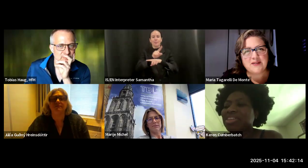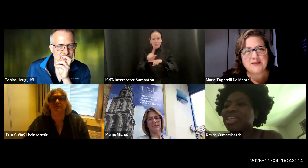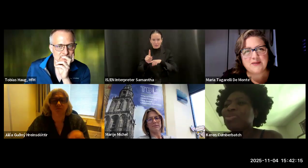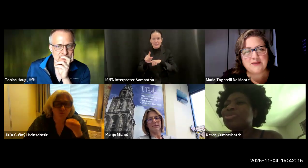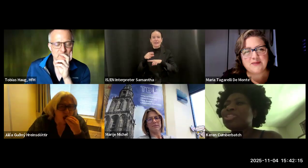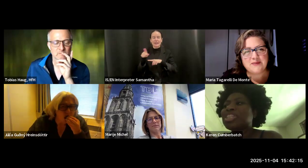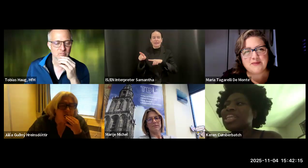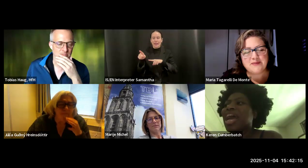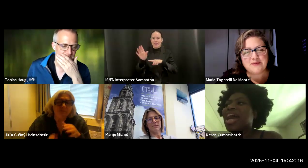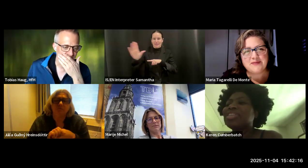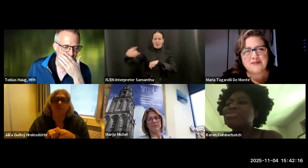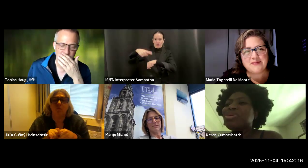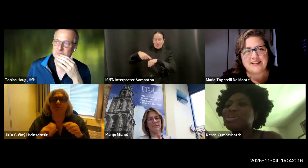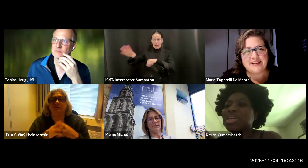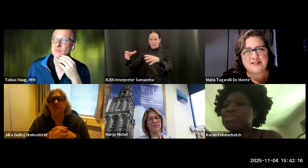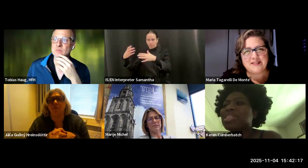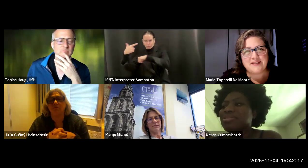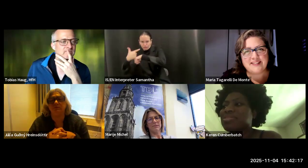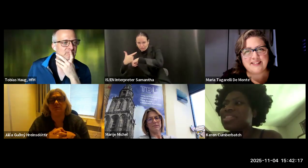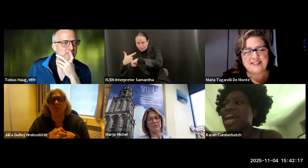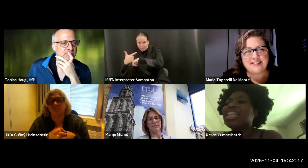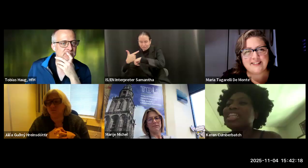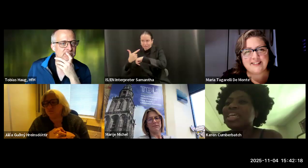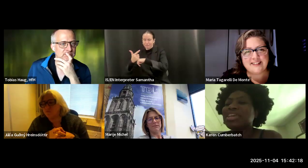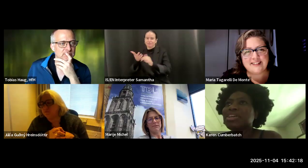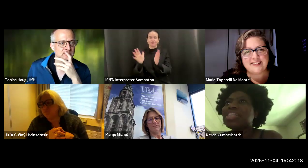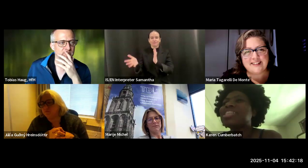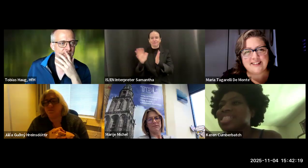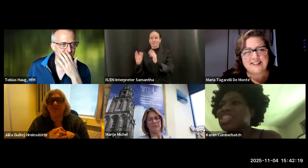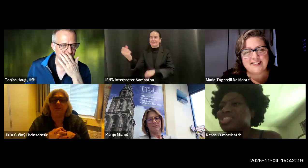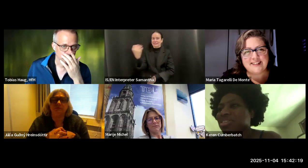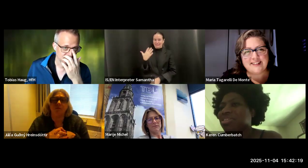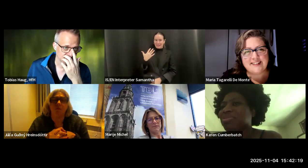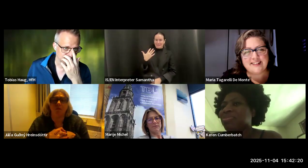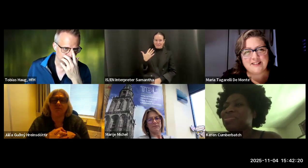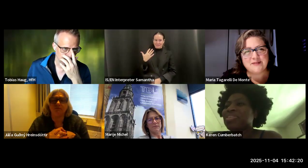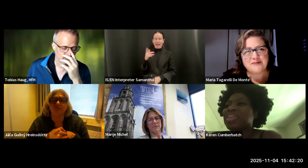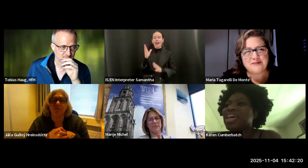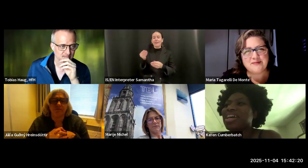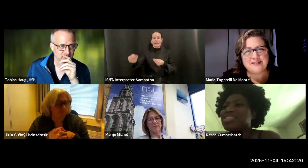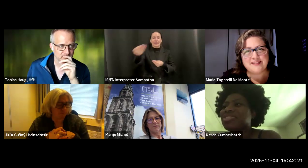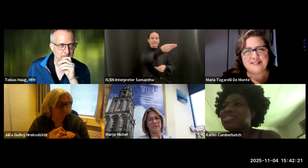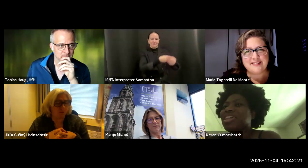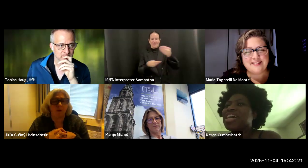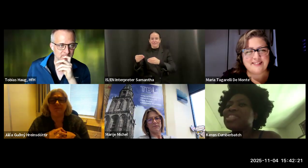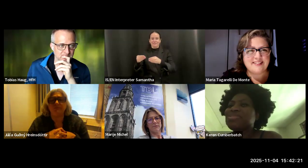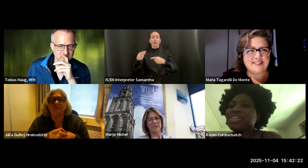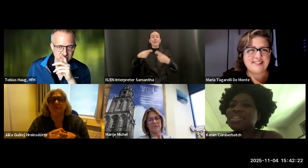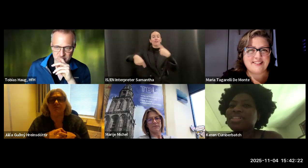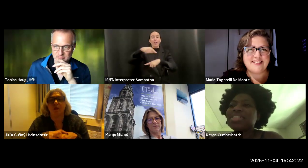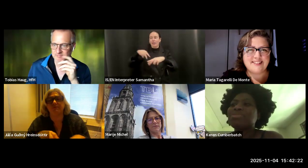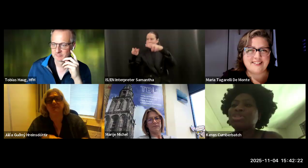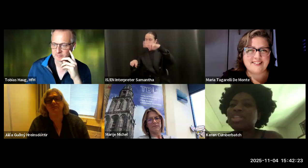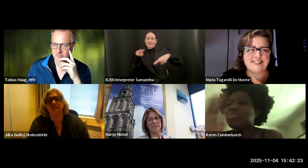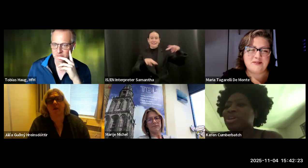me on their own and record themselves, and then they assess each other. So thanks